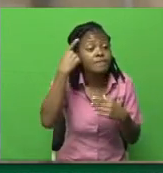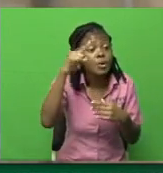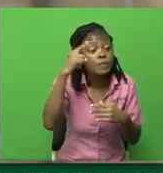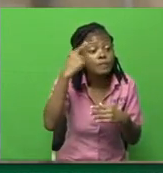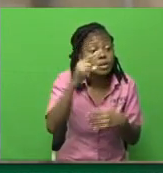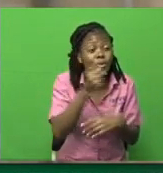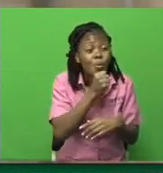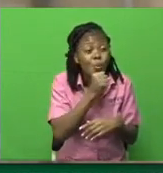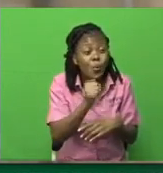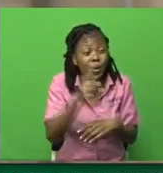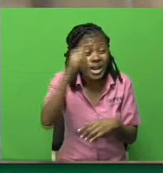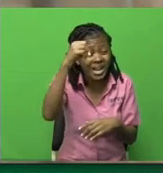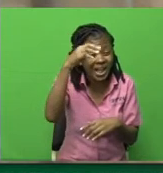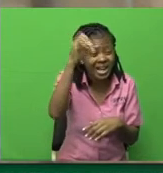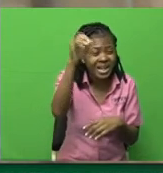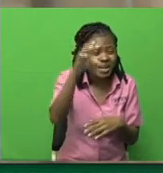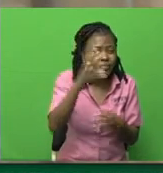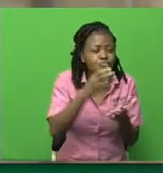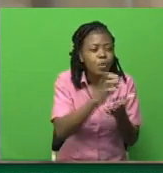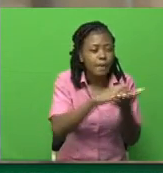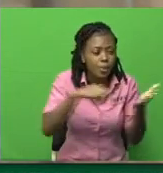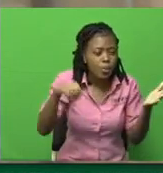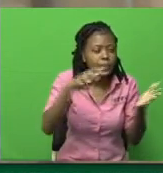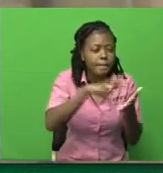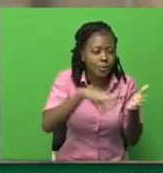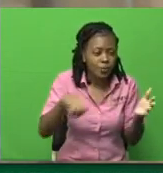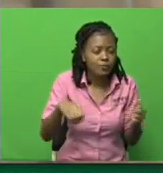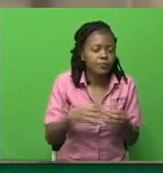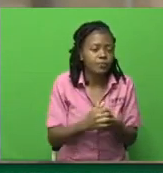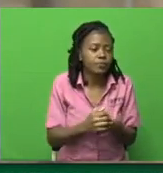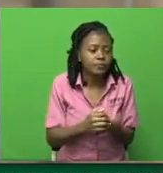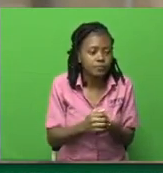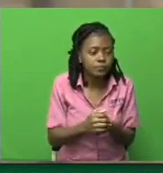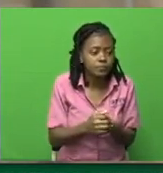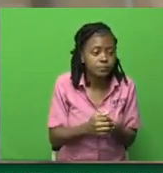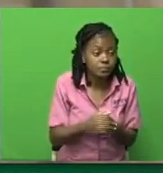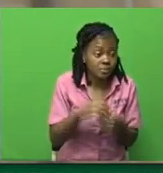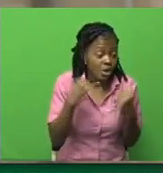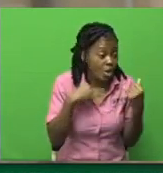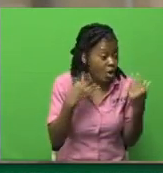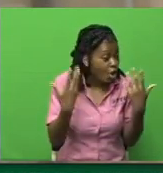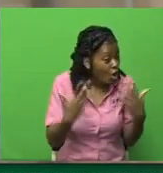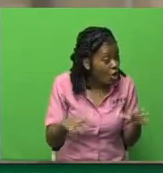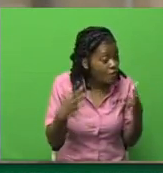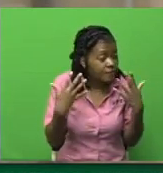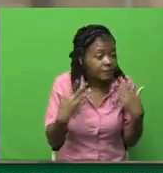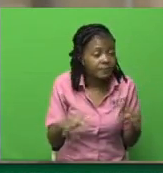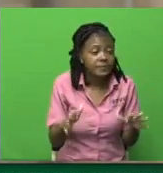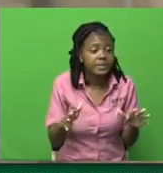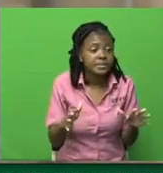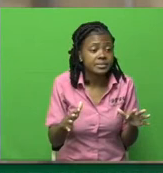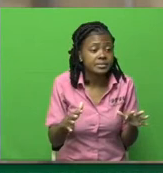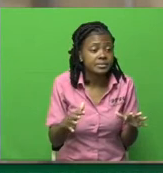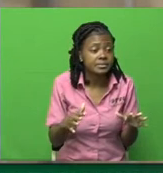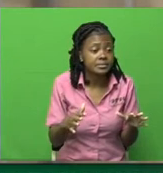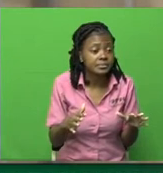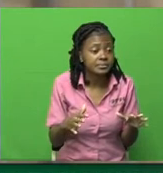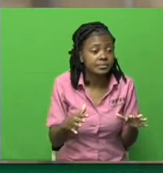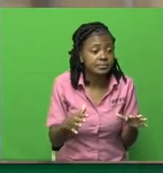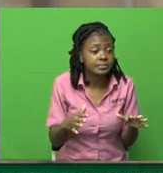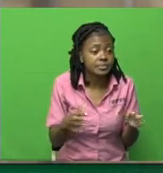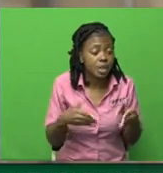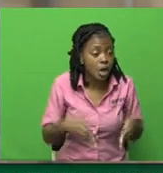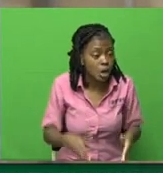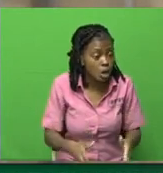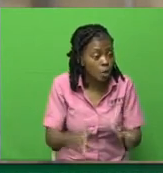across our highways and our main roads and have already given authorization for the